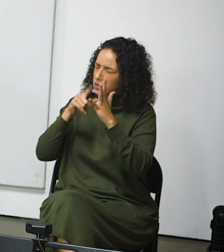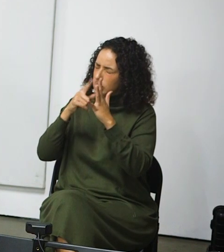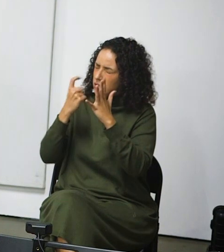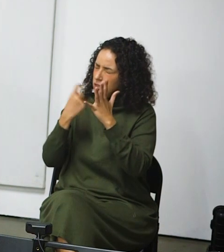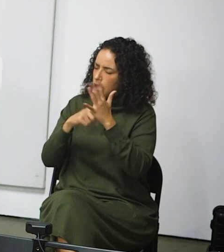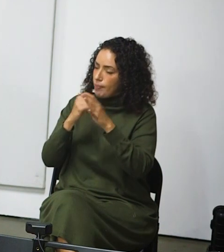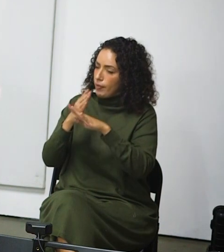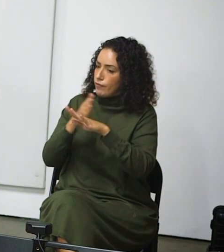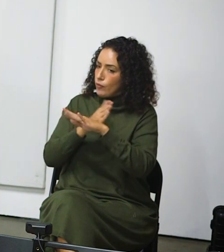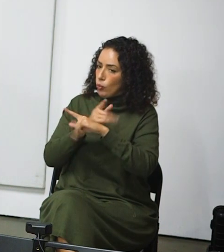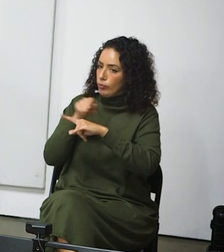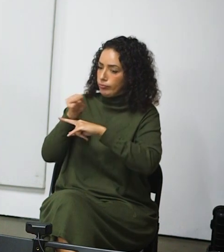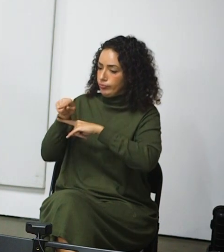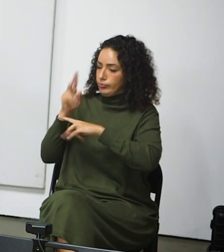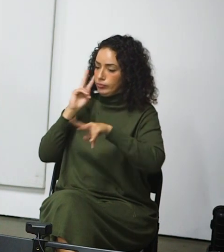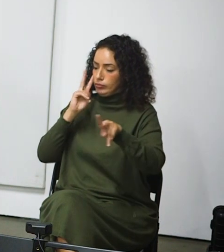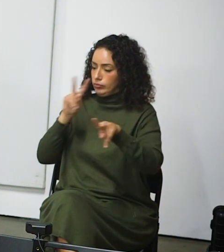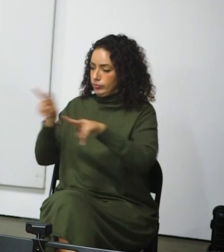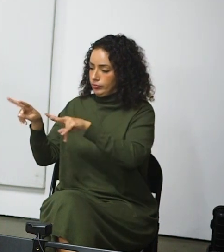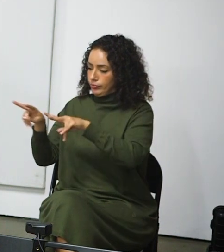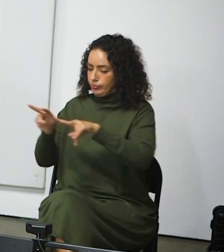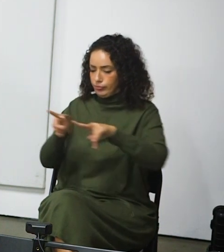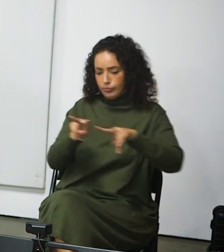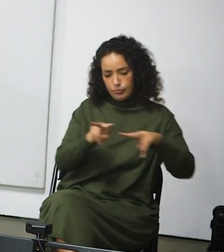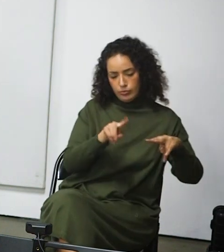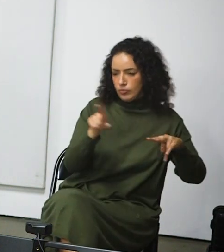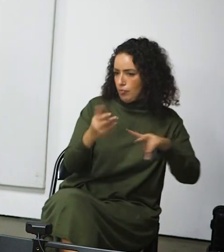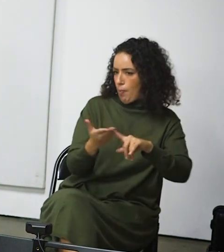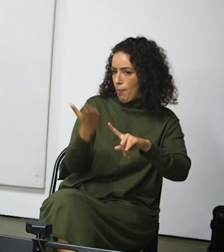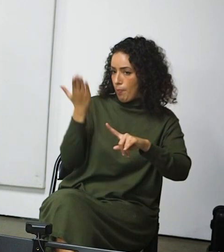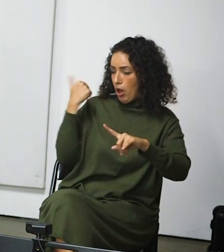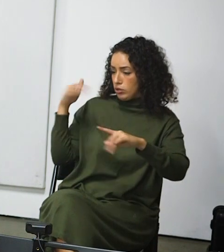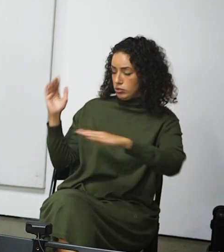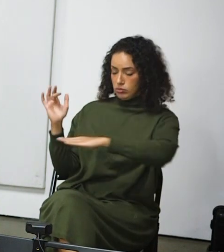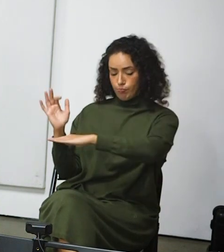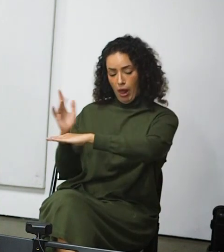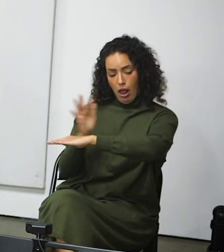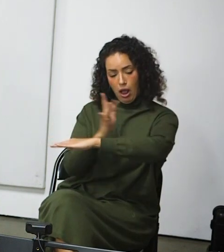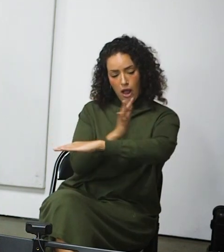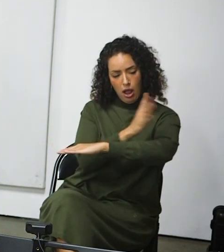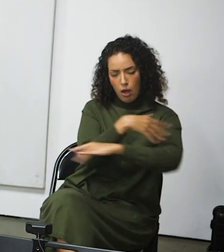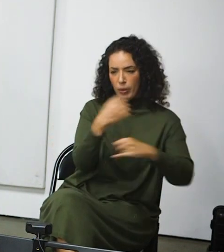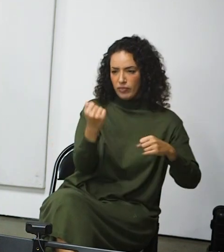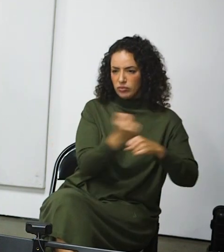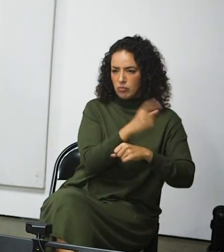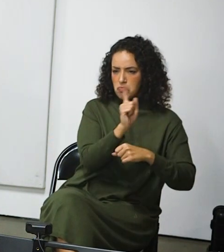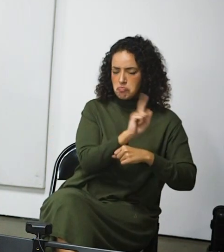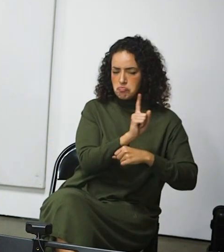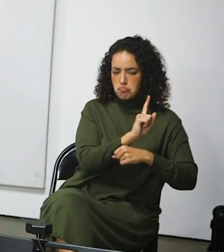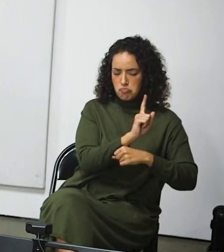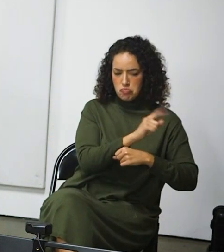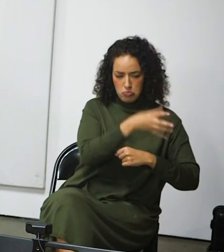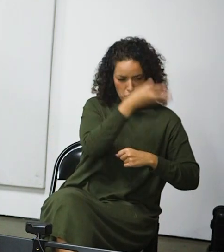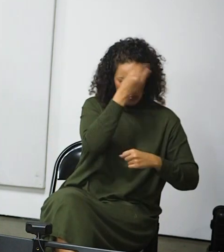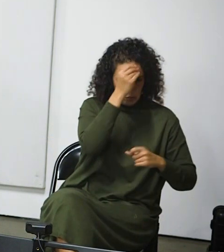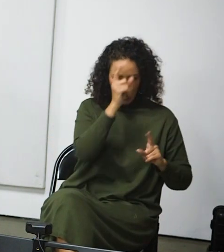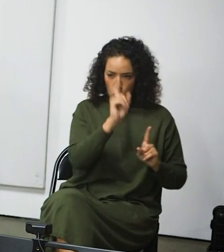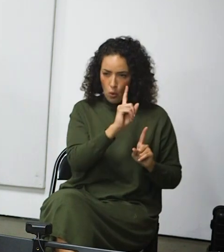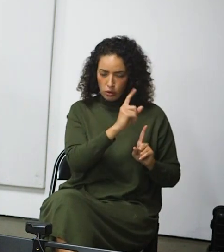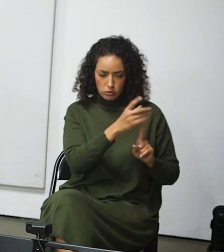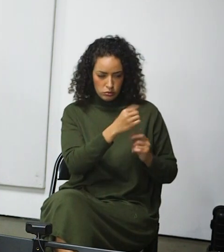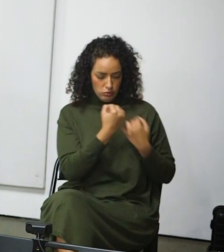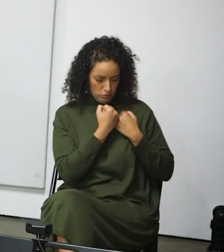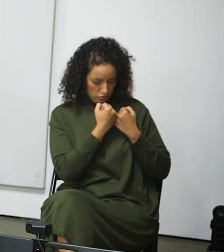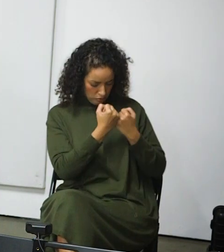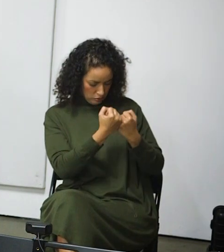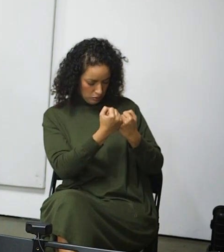we've done in the past and learn from and things, and that in itself, like, it's not always about like always moving forward